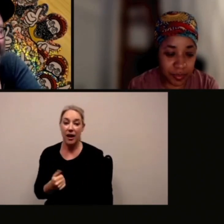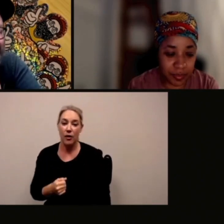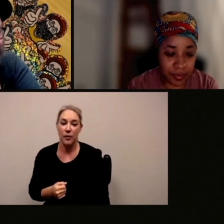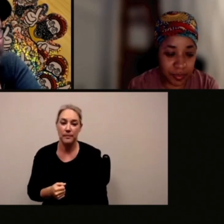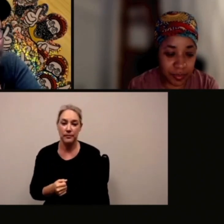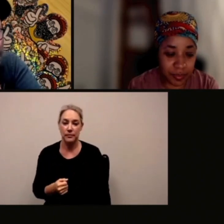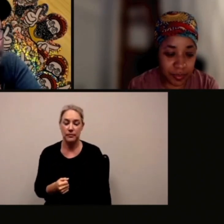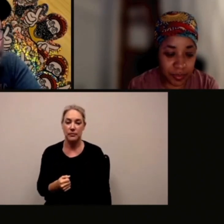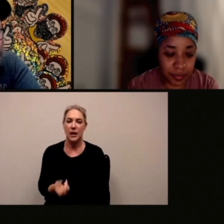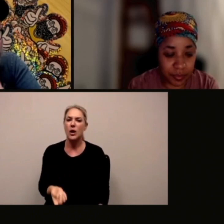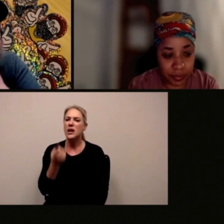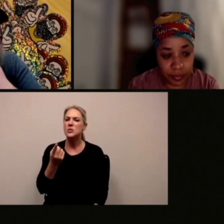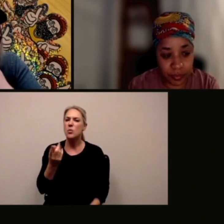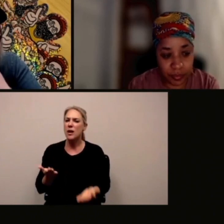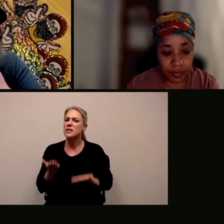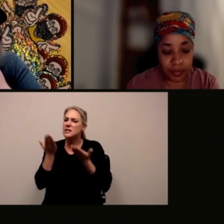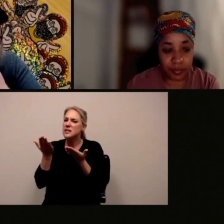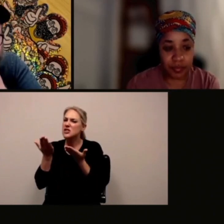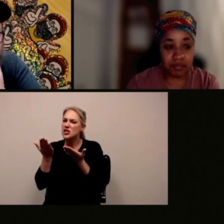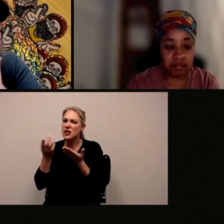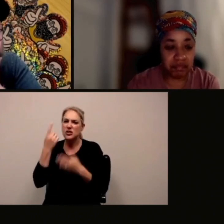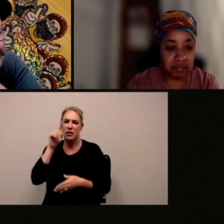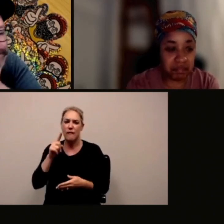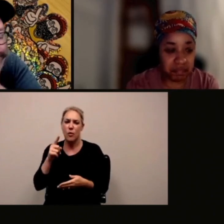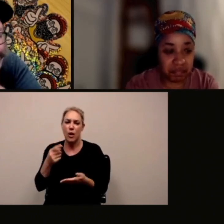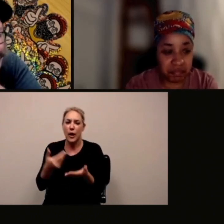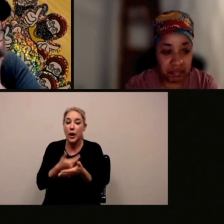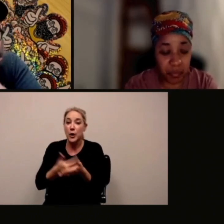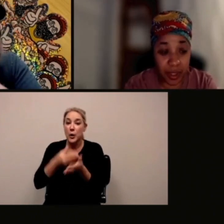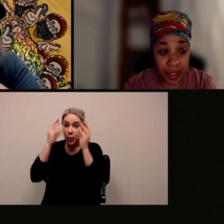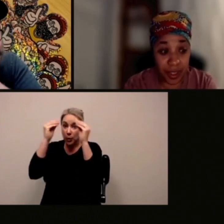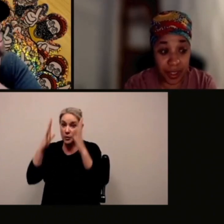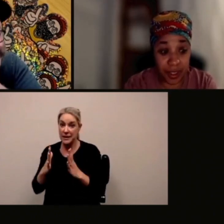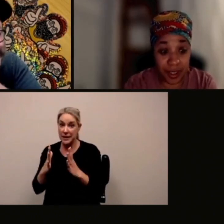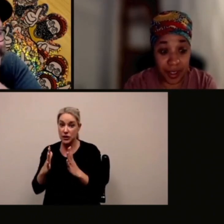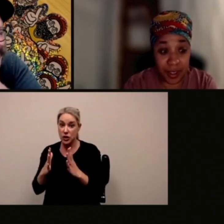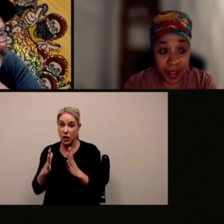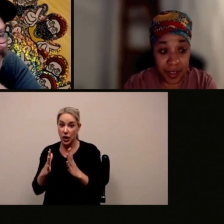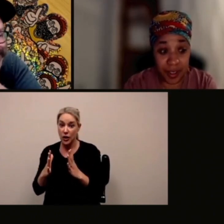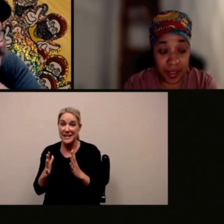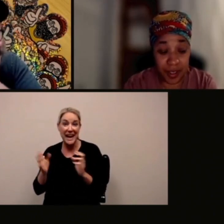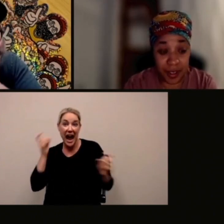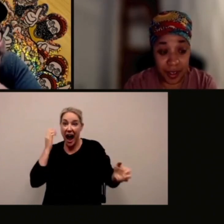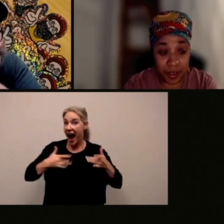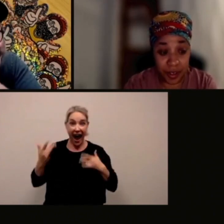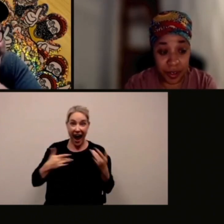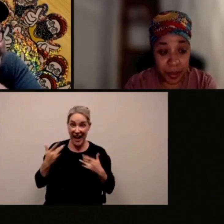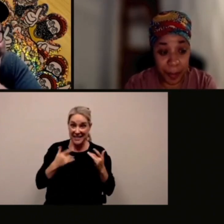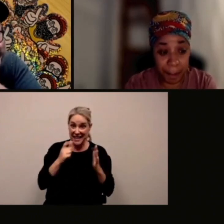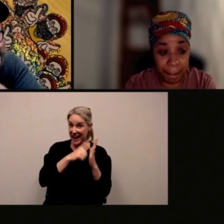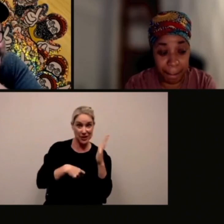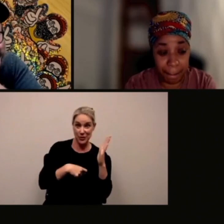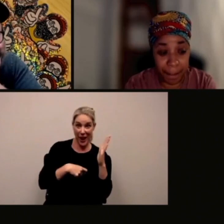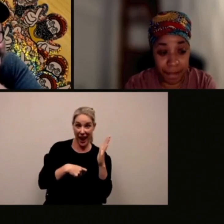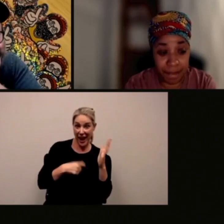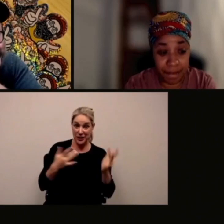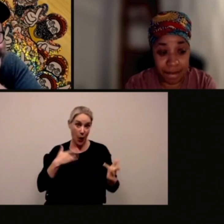you would give to a teacher that's new to this? That's like, hey, Scratch,